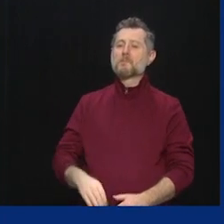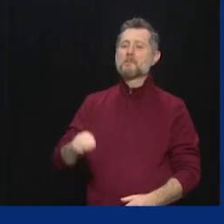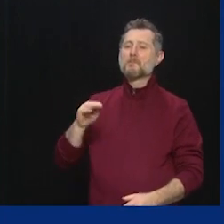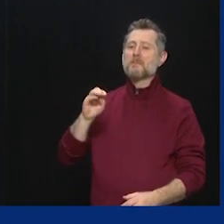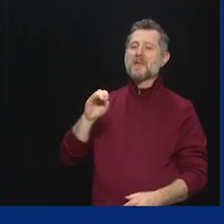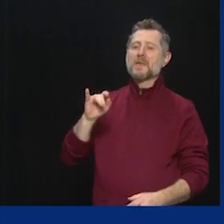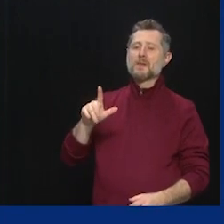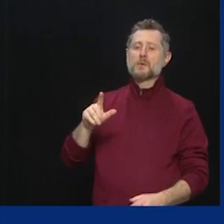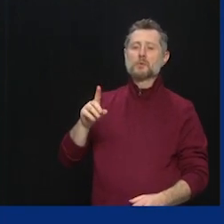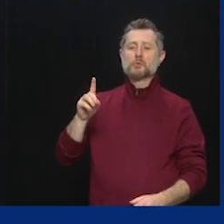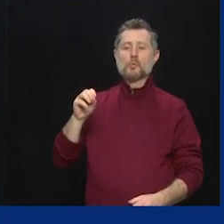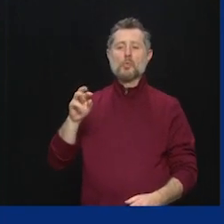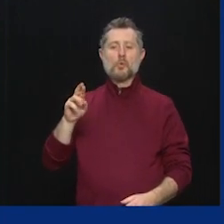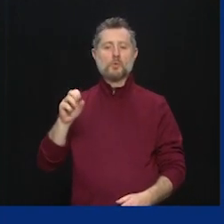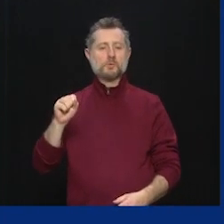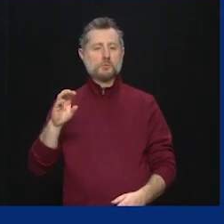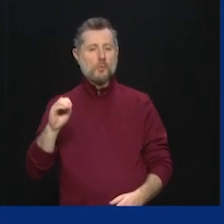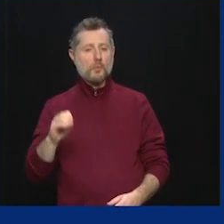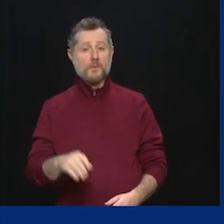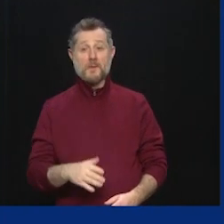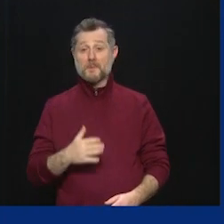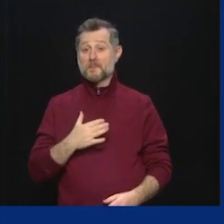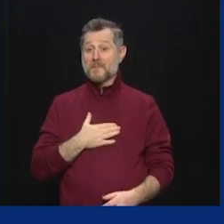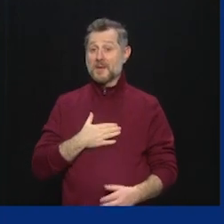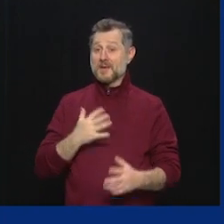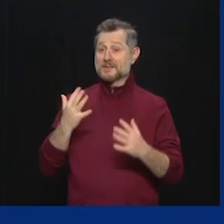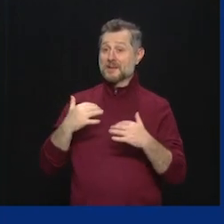my Assemblyman Mike Fitzpatrick,